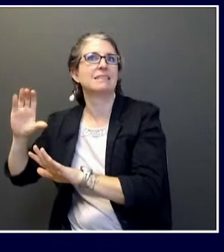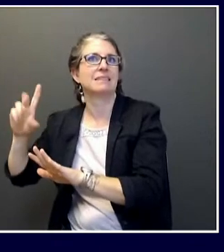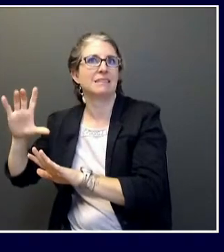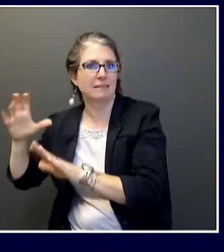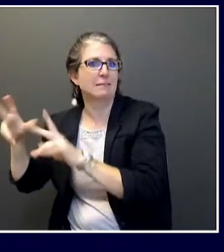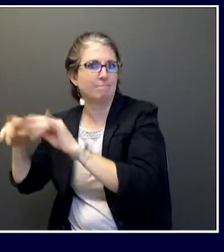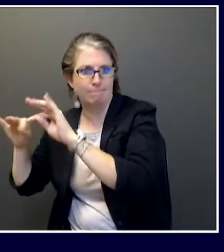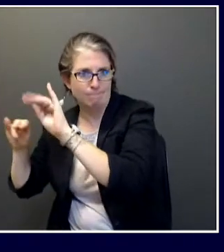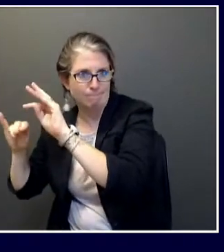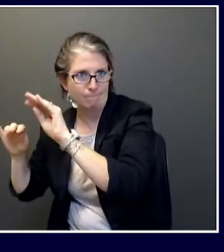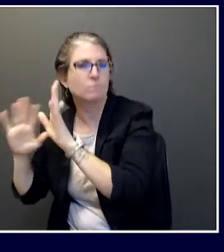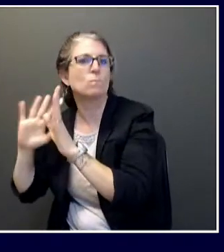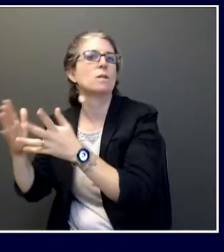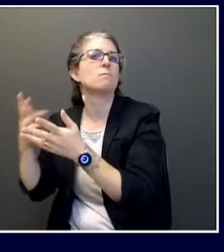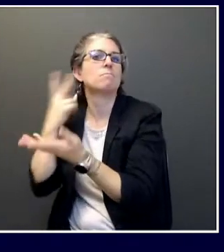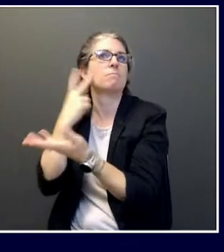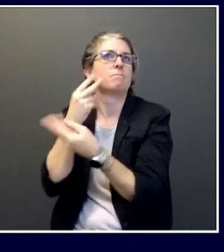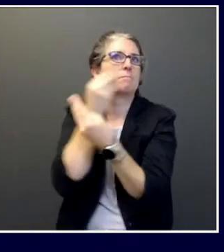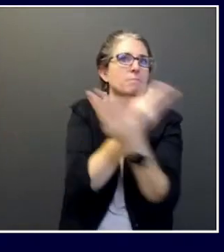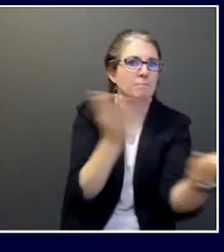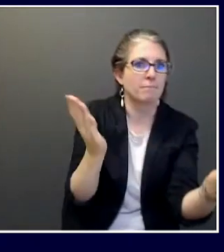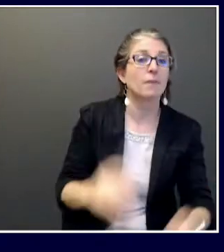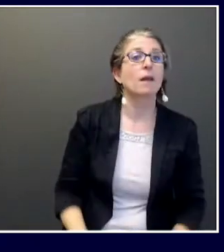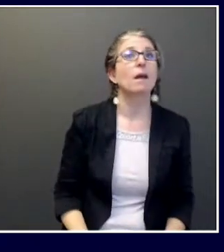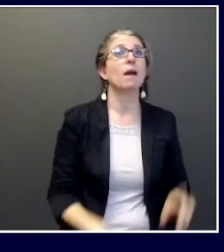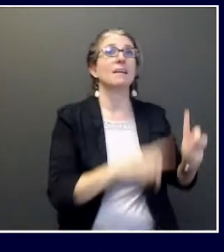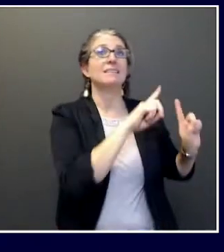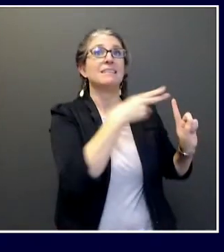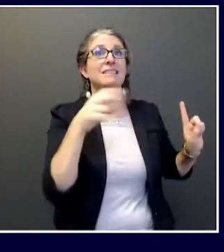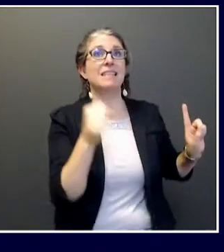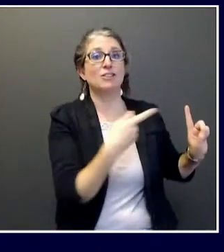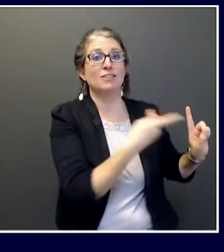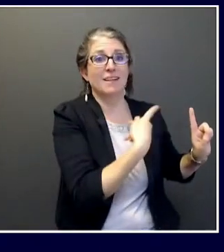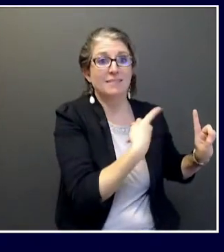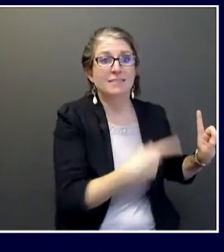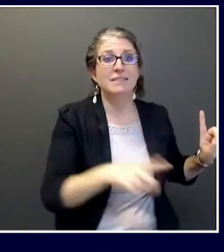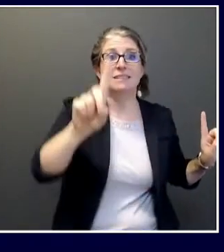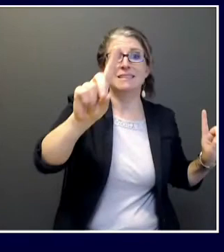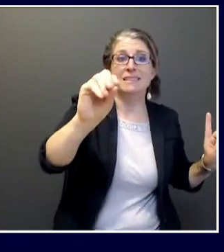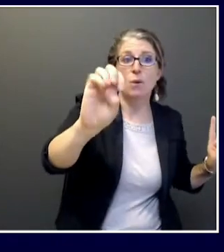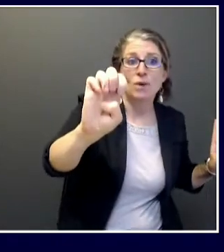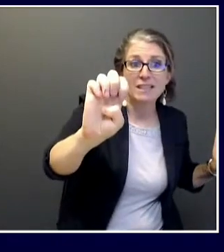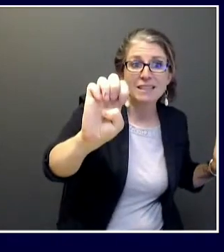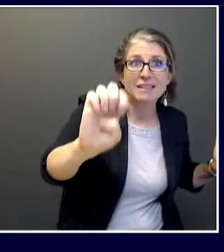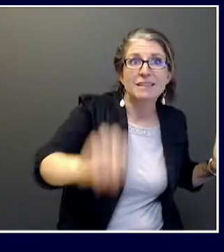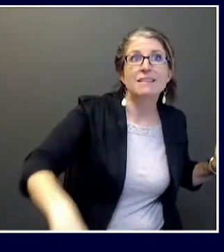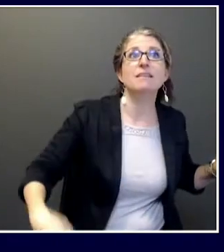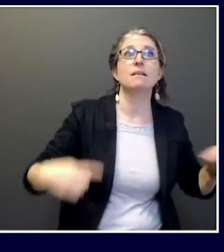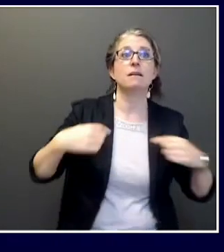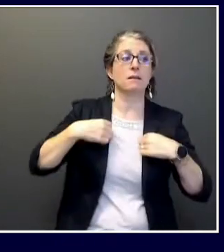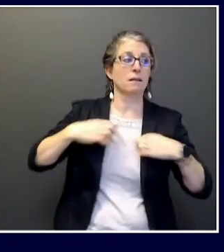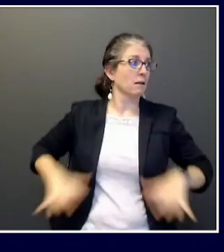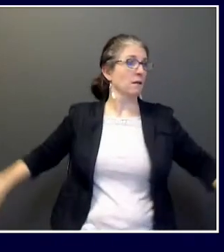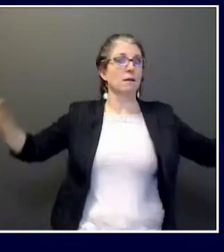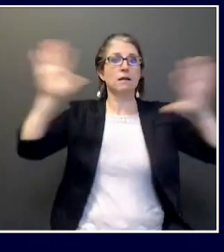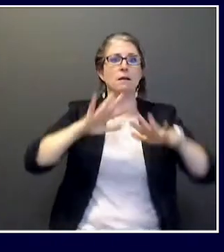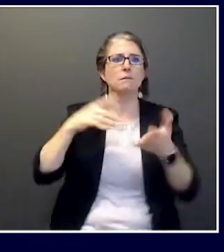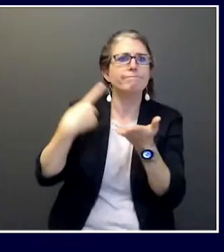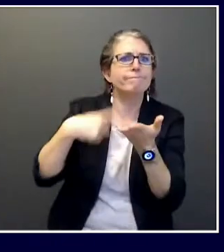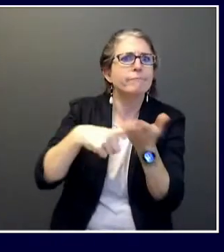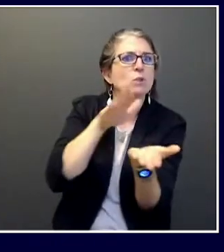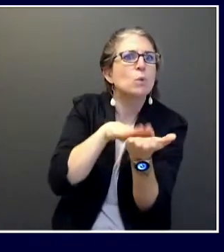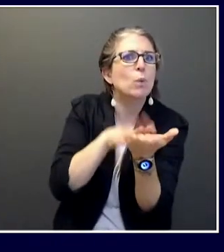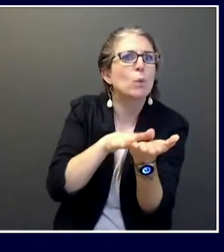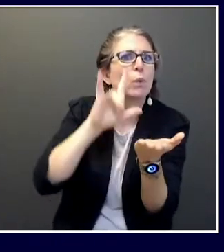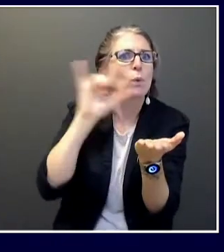Maine's Department of Education, as well as school districts across the state, to plan and prepare for the possible